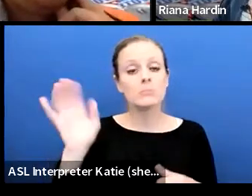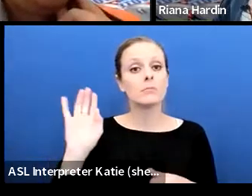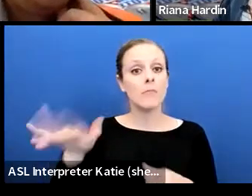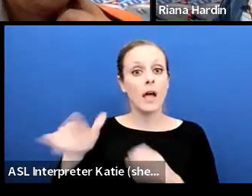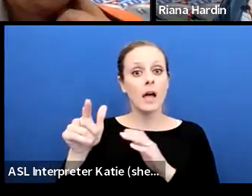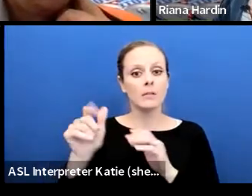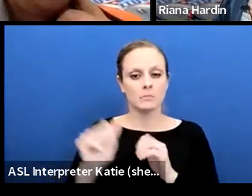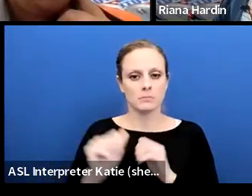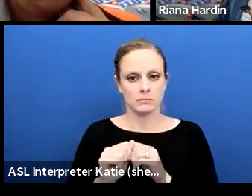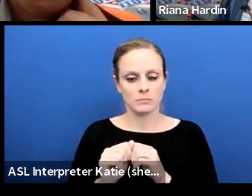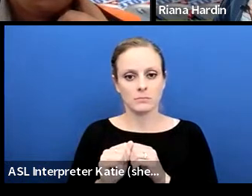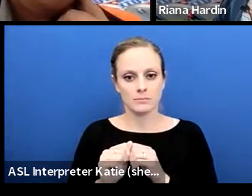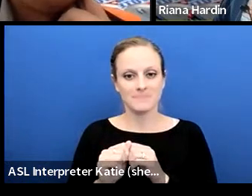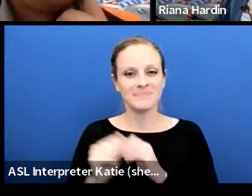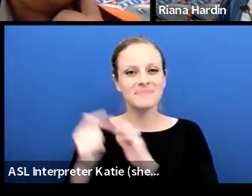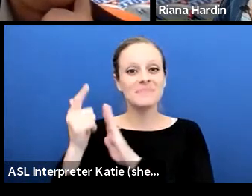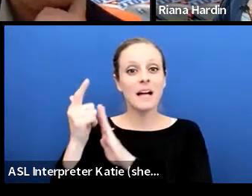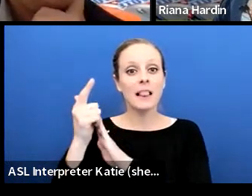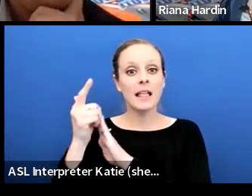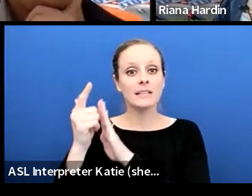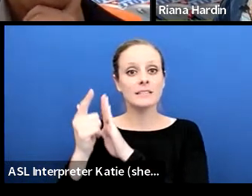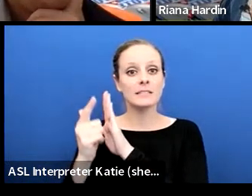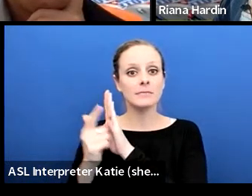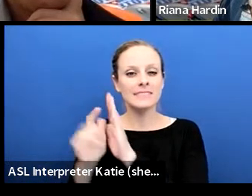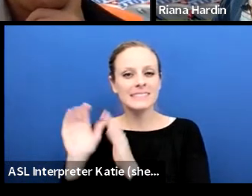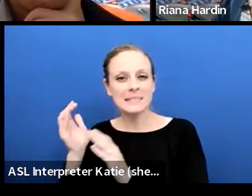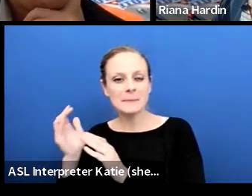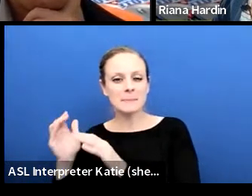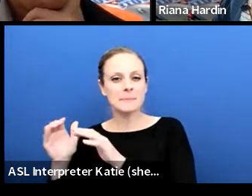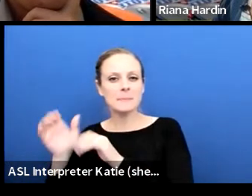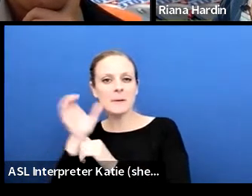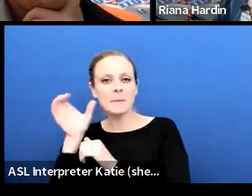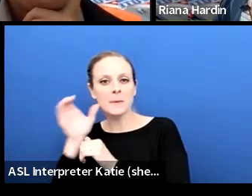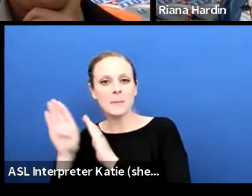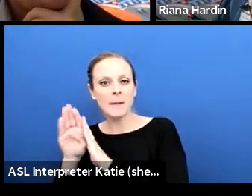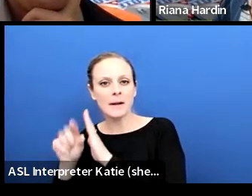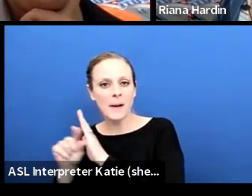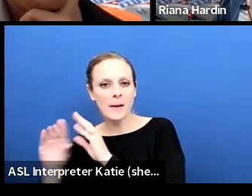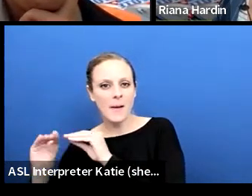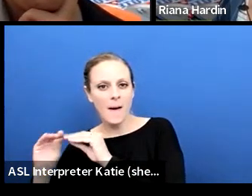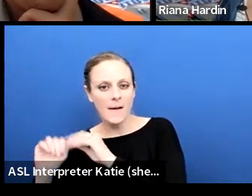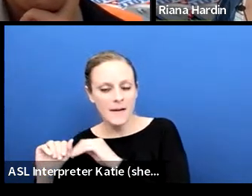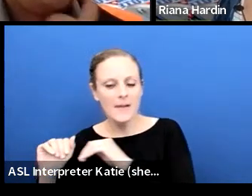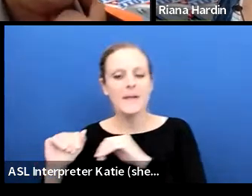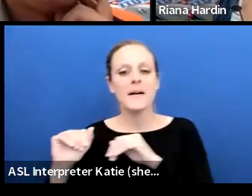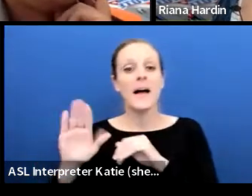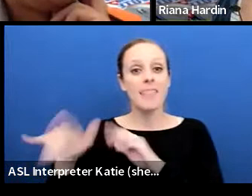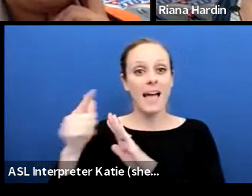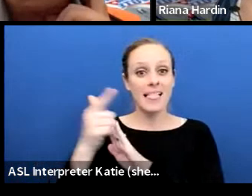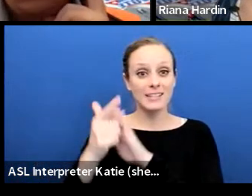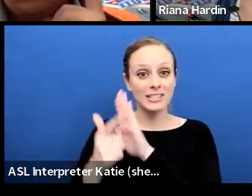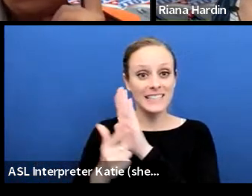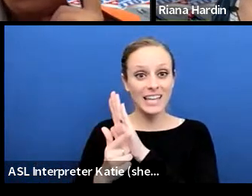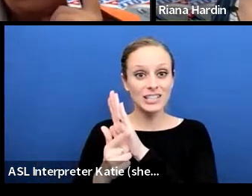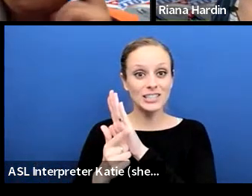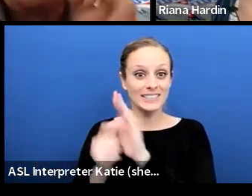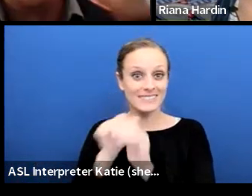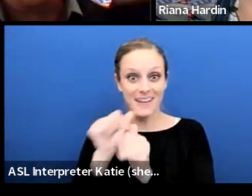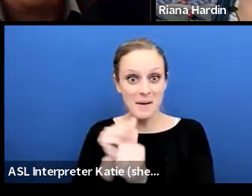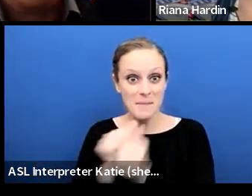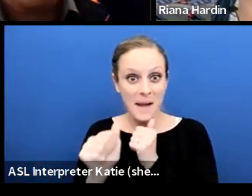legislation. Now unmuted. I'm glad that that legislation died. So yay. Second, with regards to